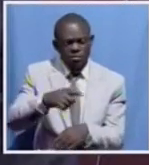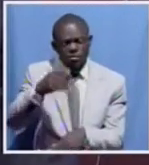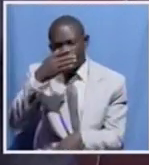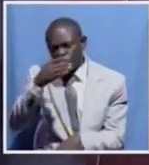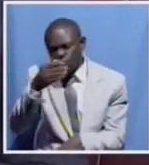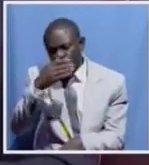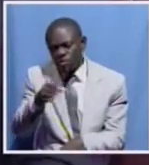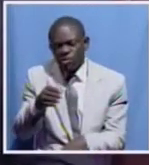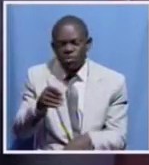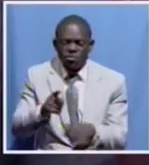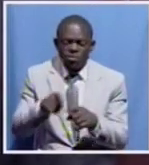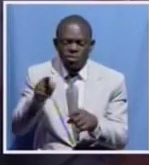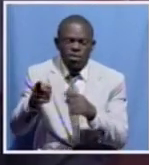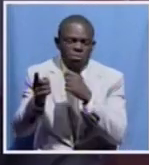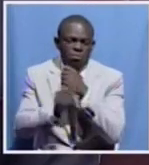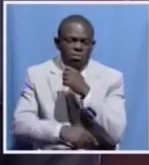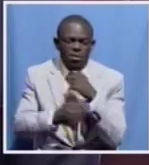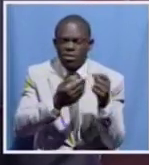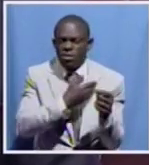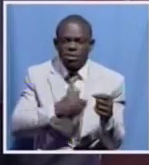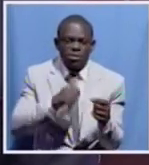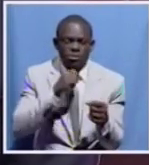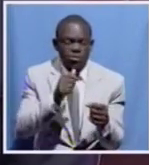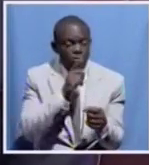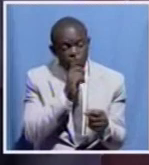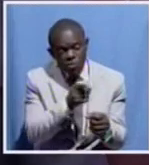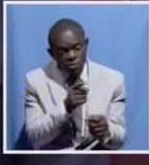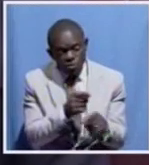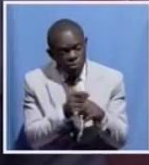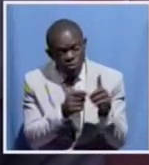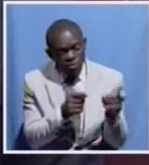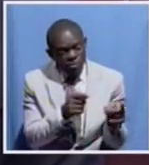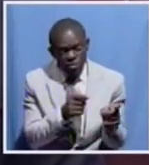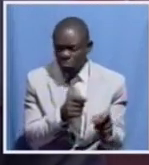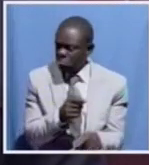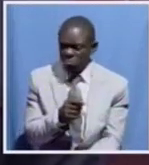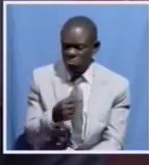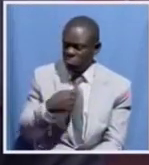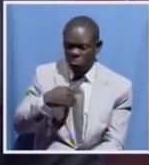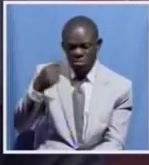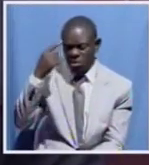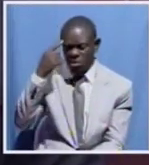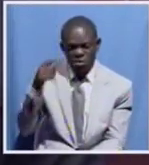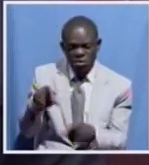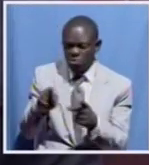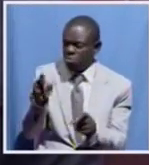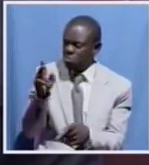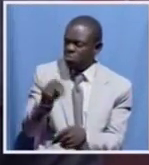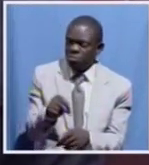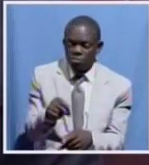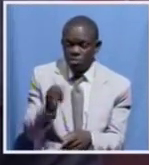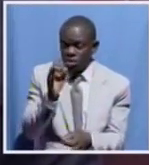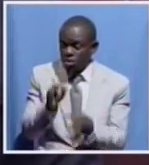gloves? I don't think so. I think with some level of sympathy. I think when there has been evidence, the gavel